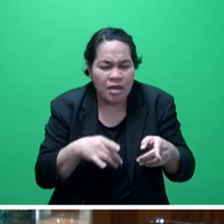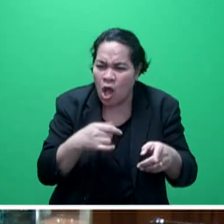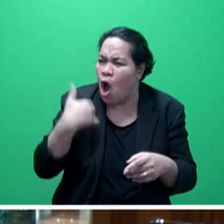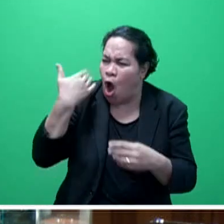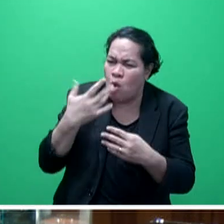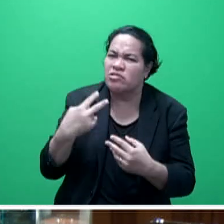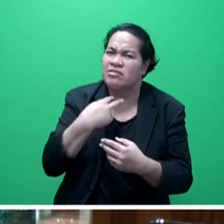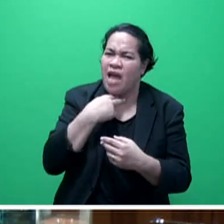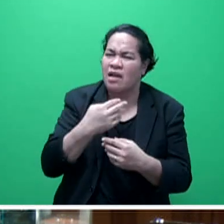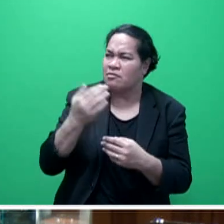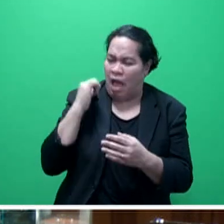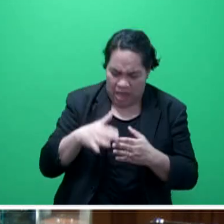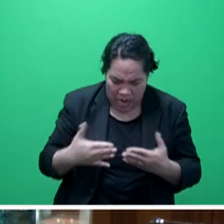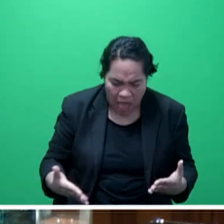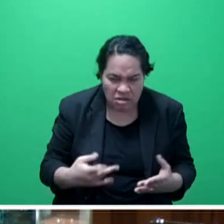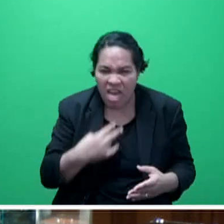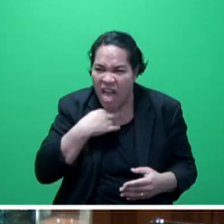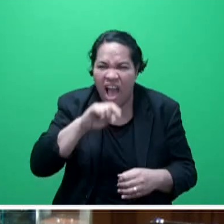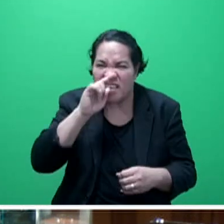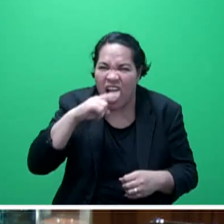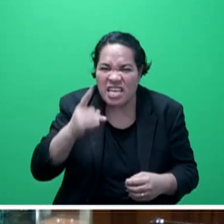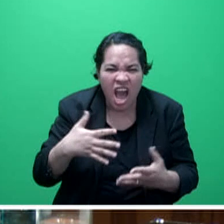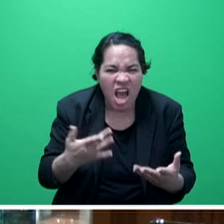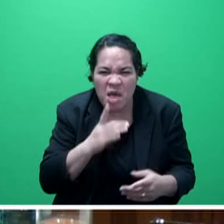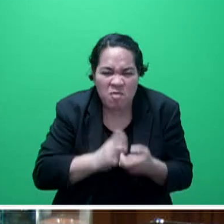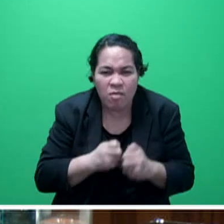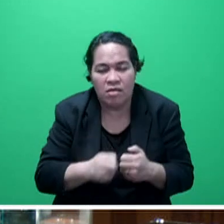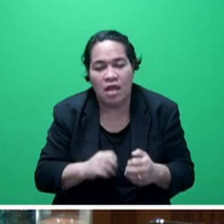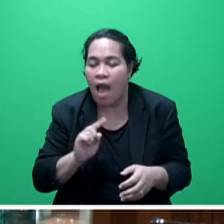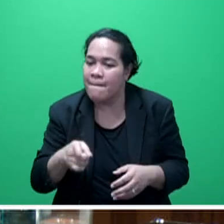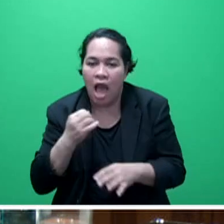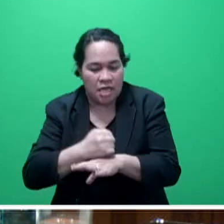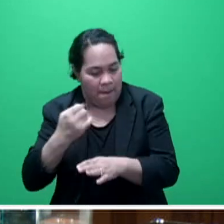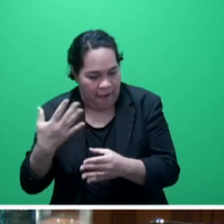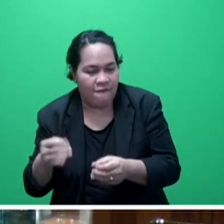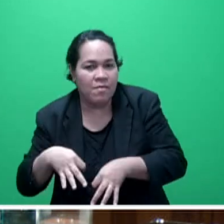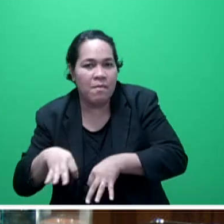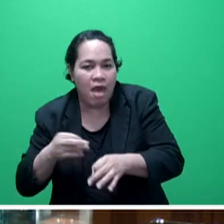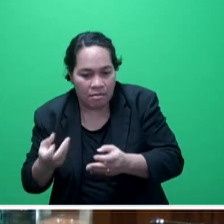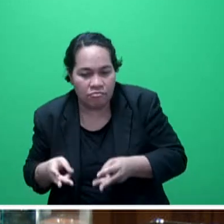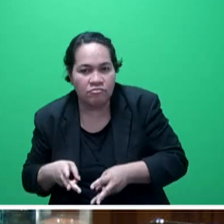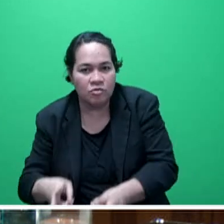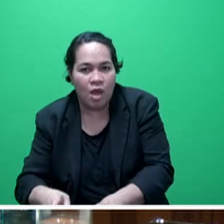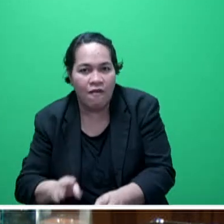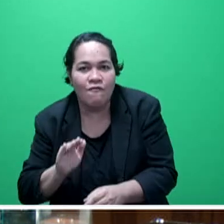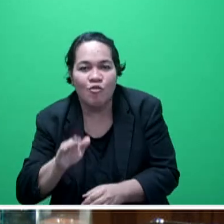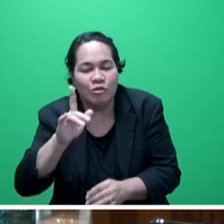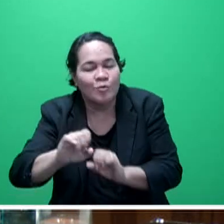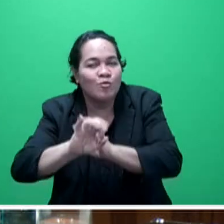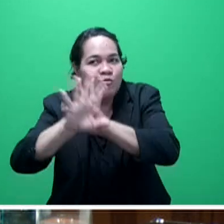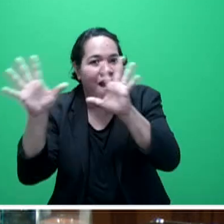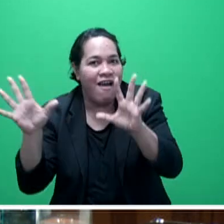in the present, government puts us on a road to a brighter future. We have seen, Mr. Speaker,